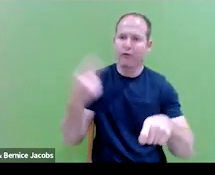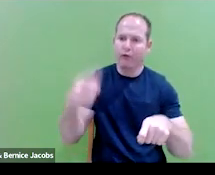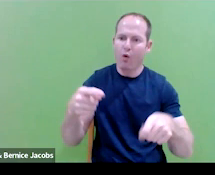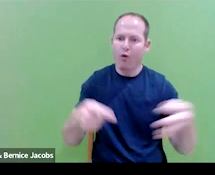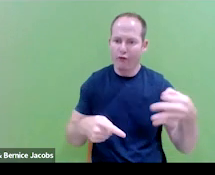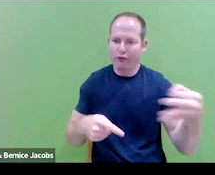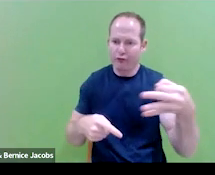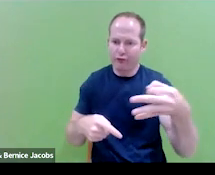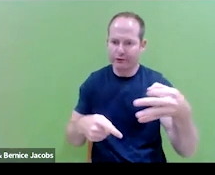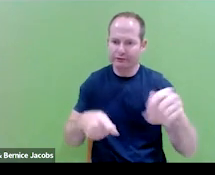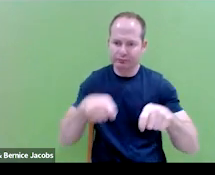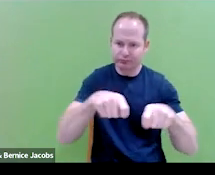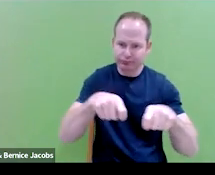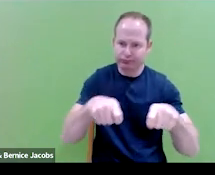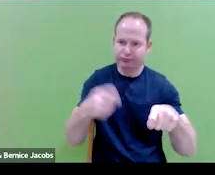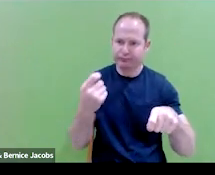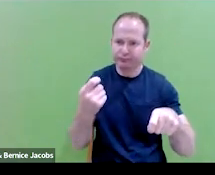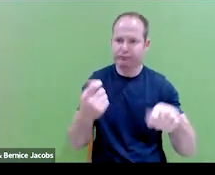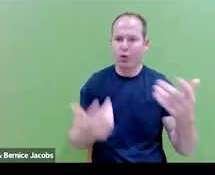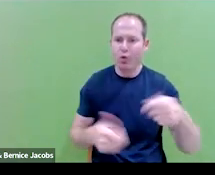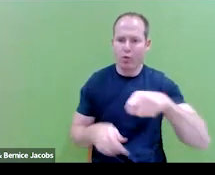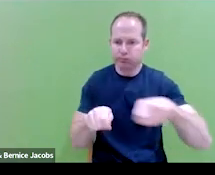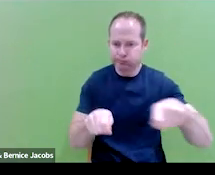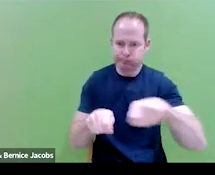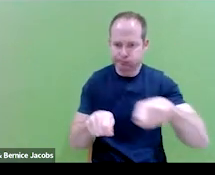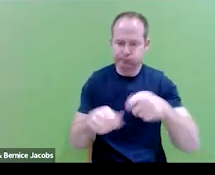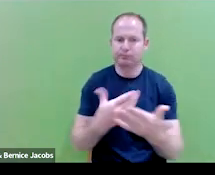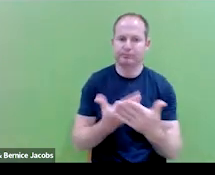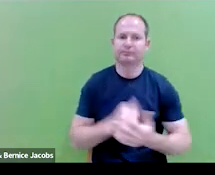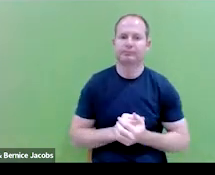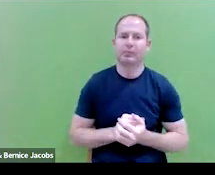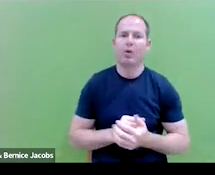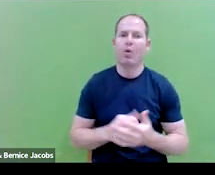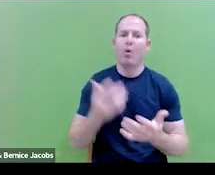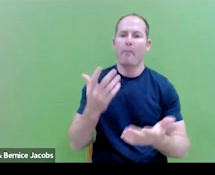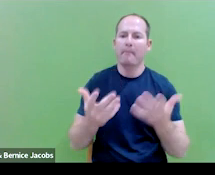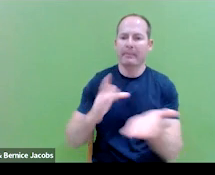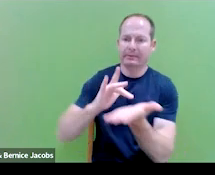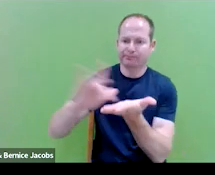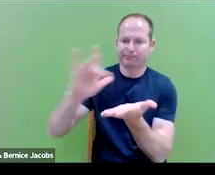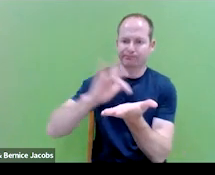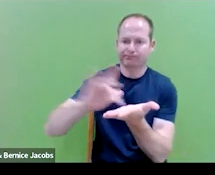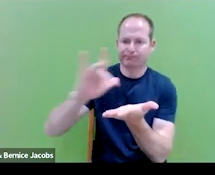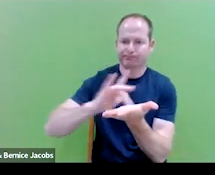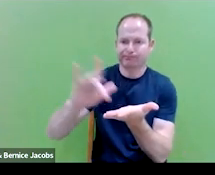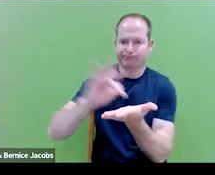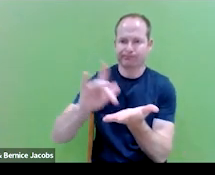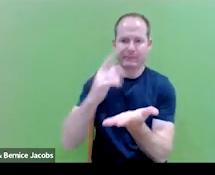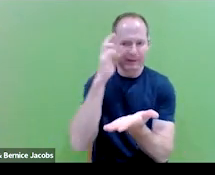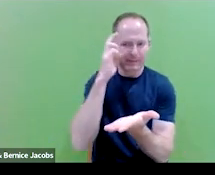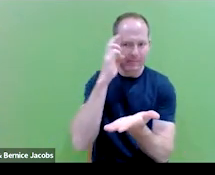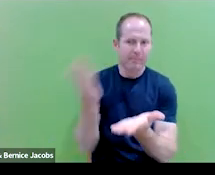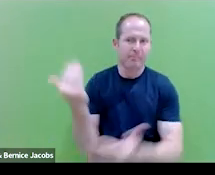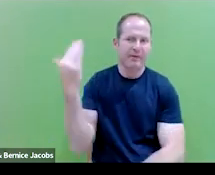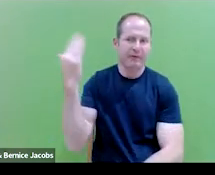here, if you think about things like screen scrolling, if you think about when we first started using our phone